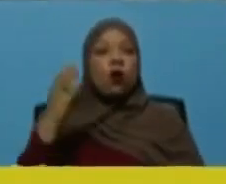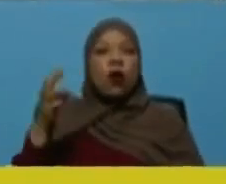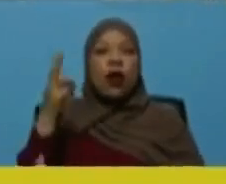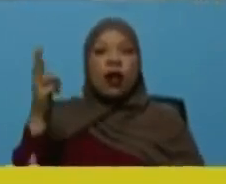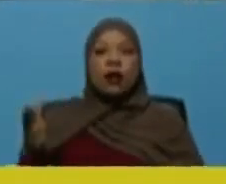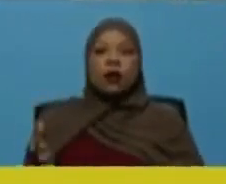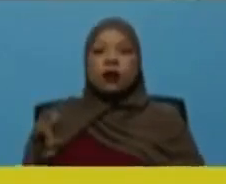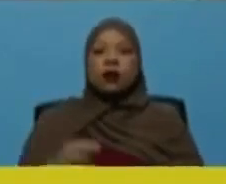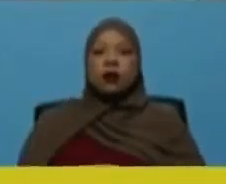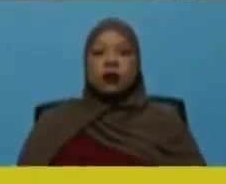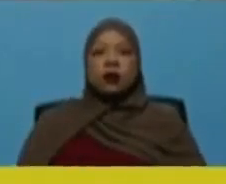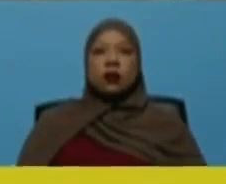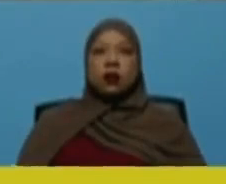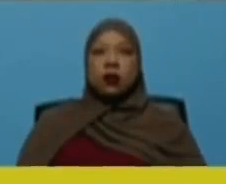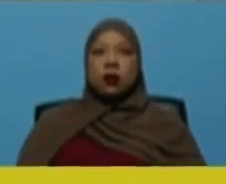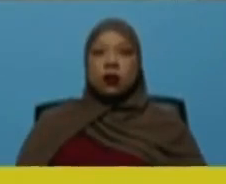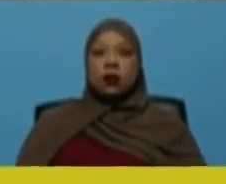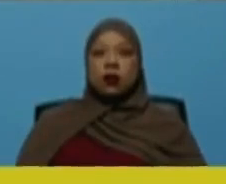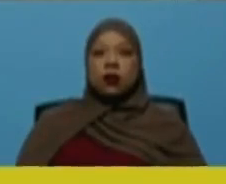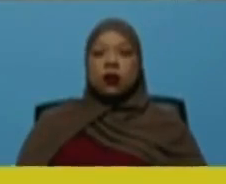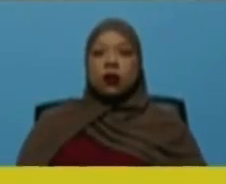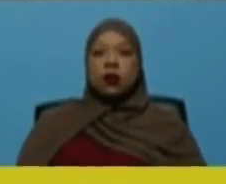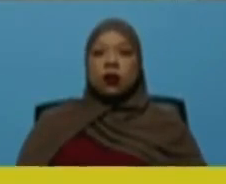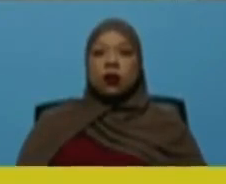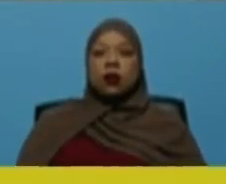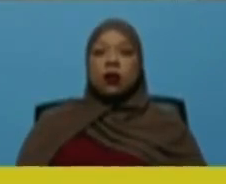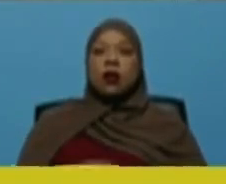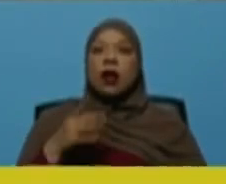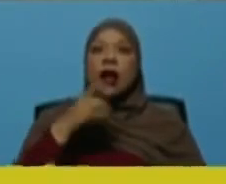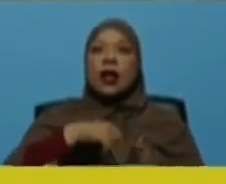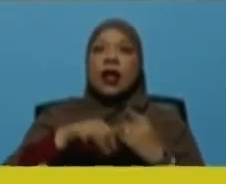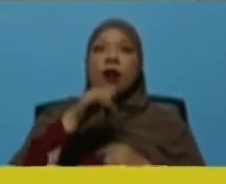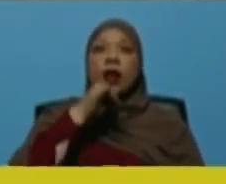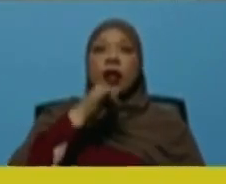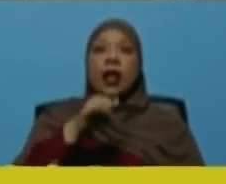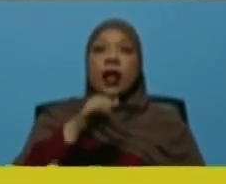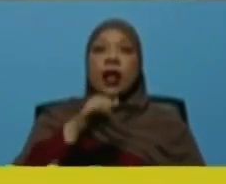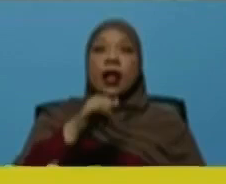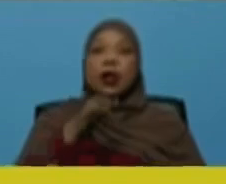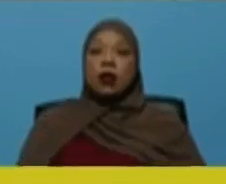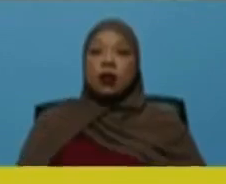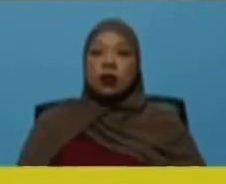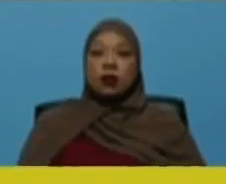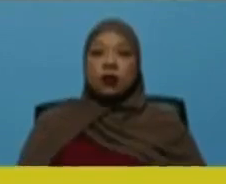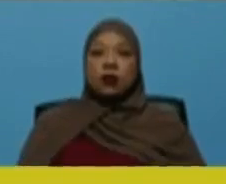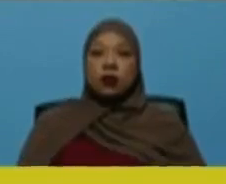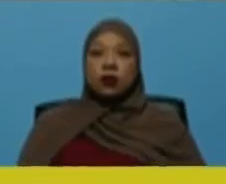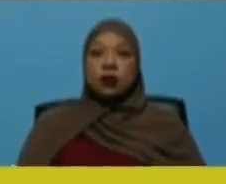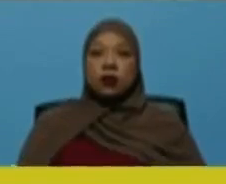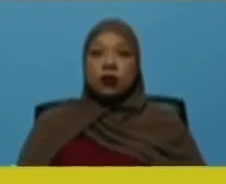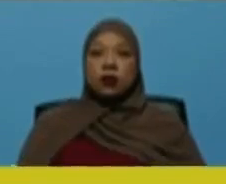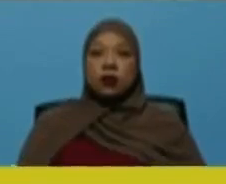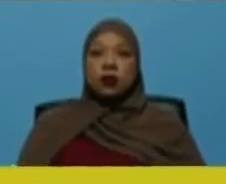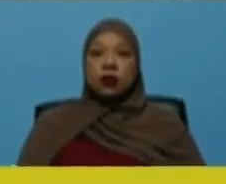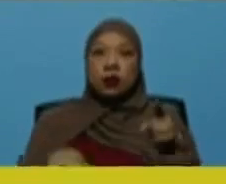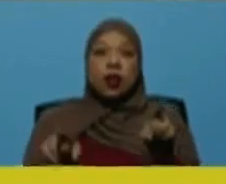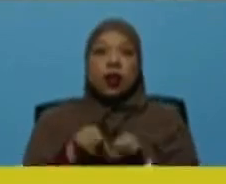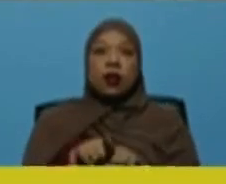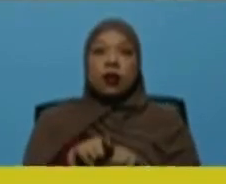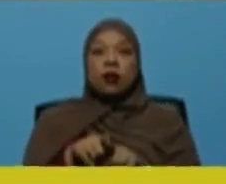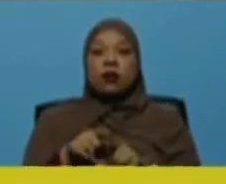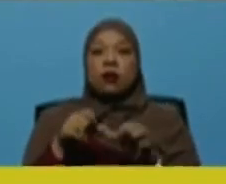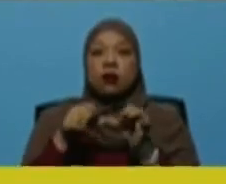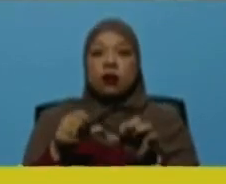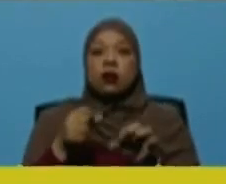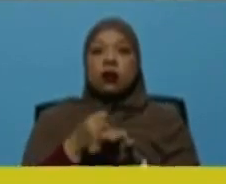of the unity of education, Carlos Delgado Chalbó. We need to vindicate him.